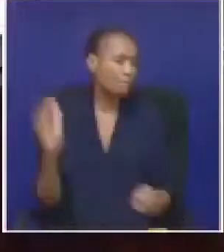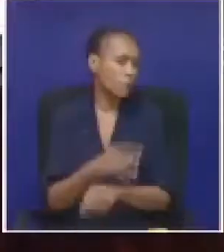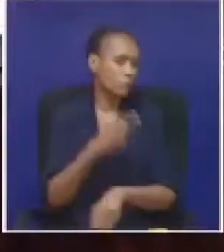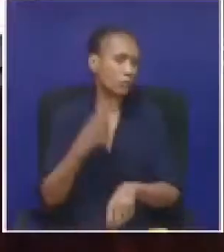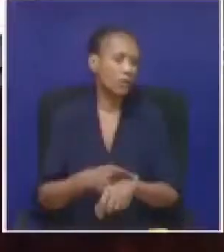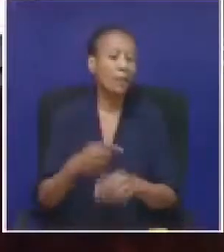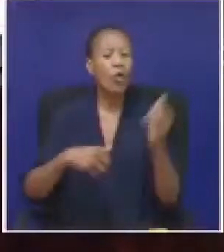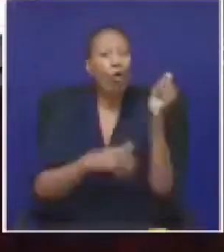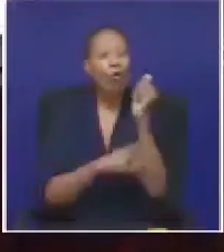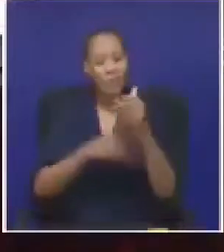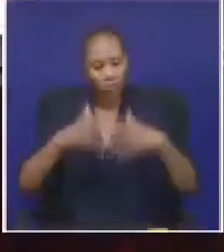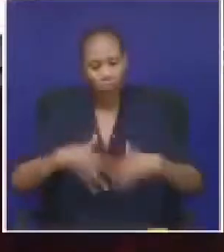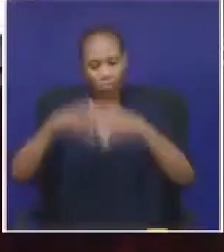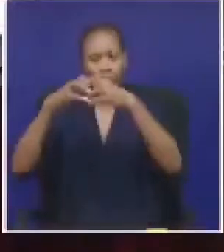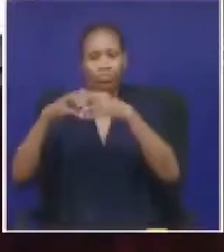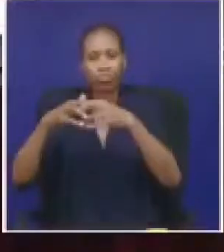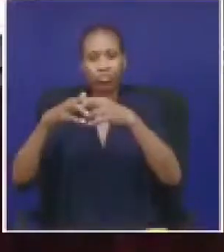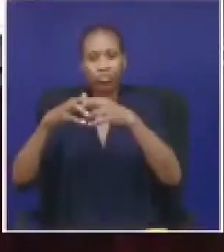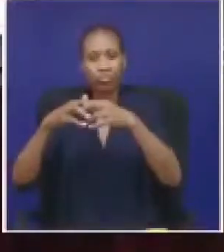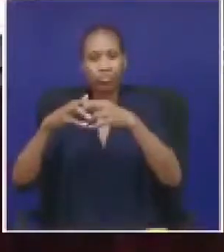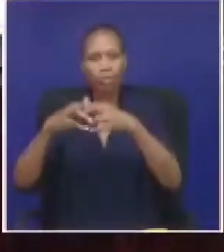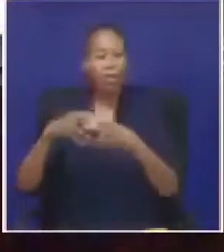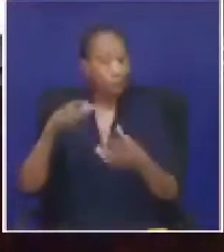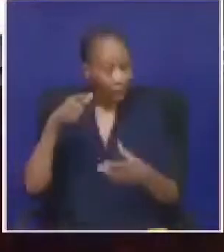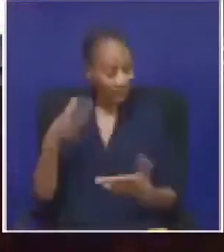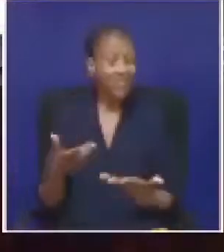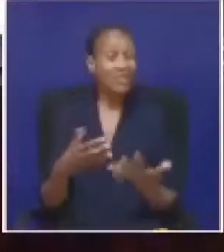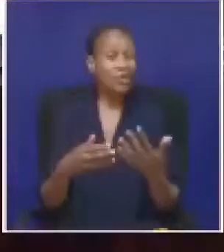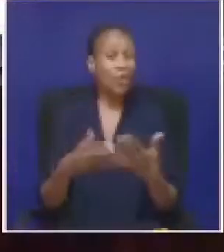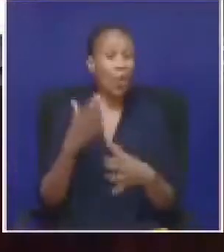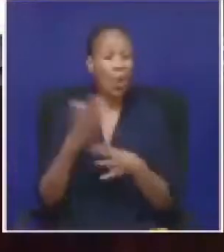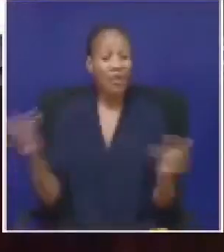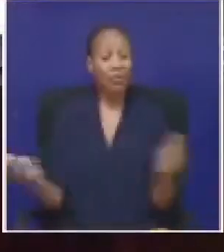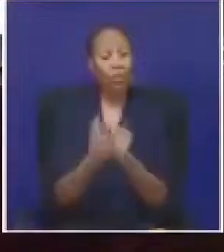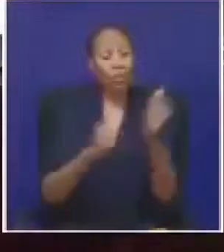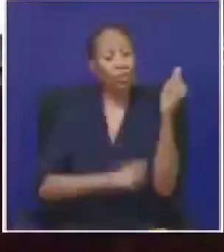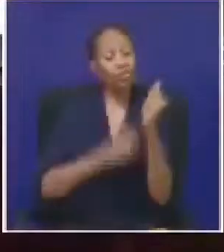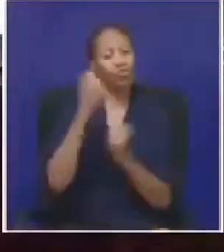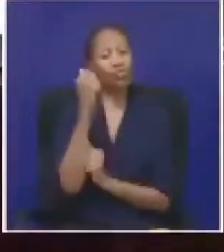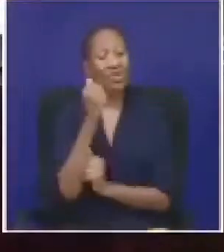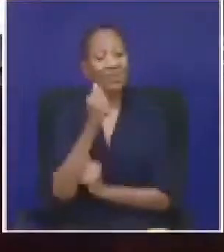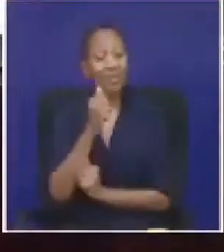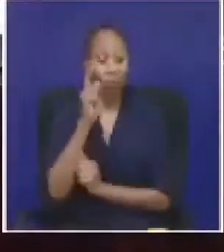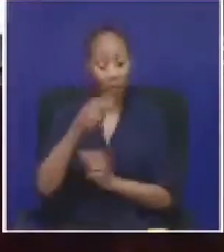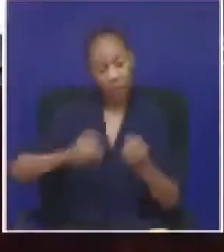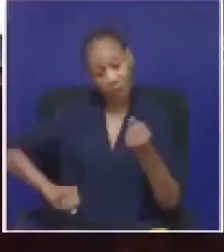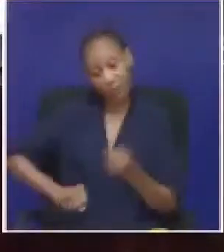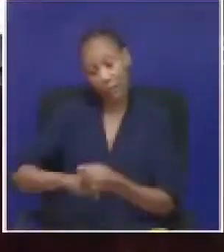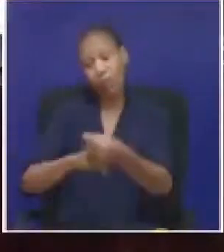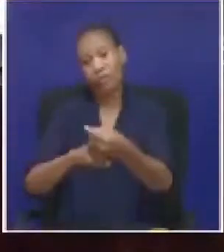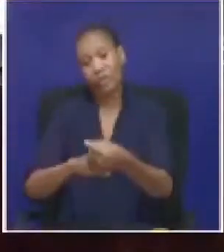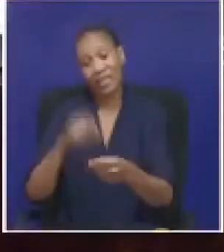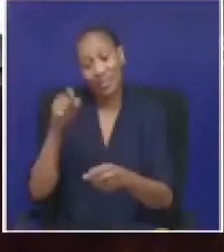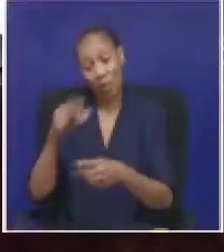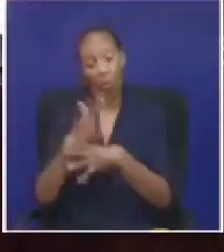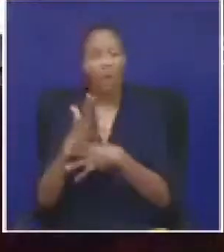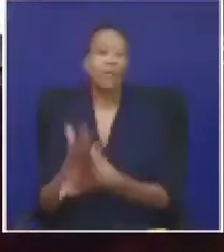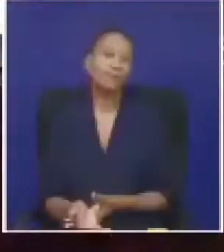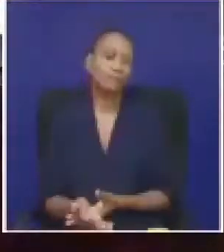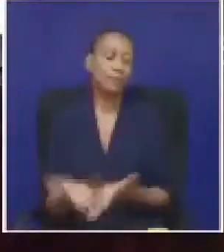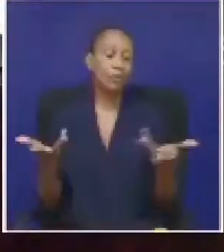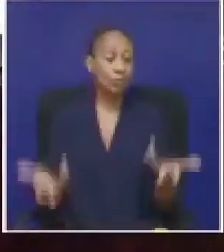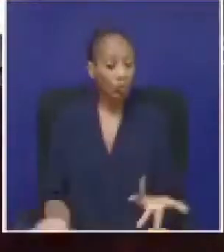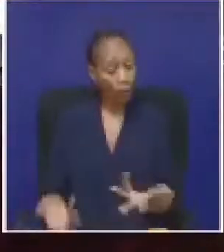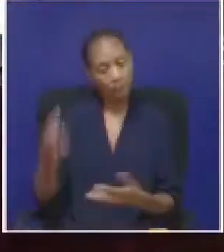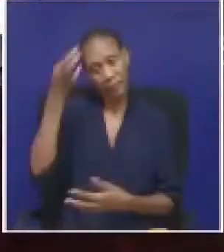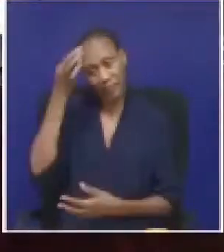being established through a fit-for-purpose structure that will support this mandate. In this regard,